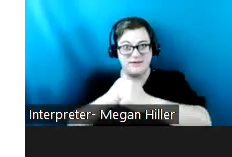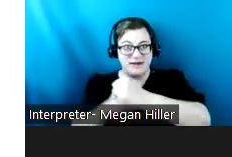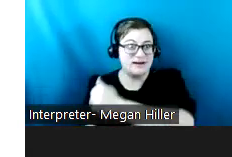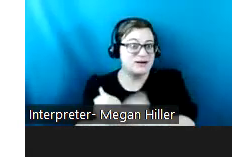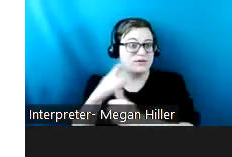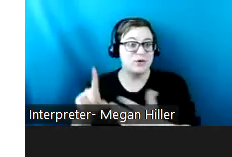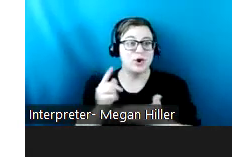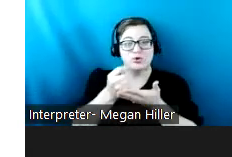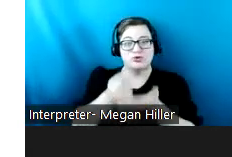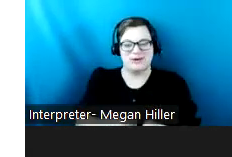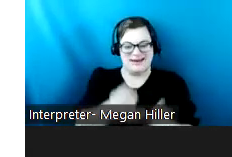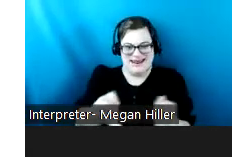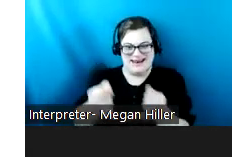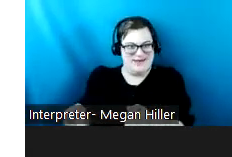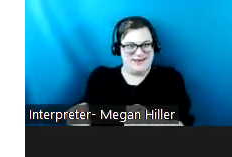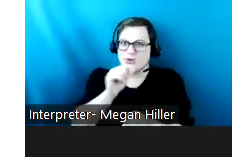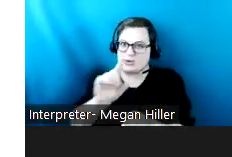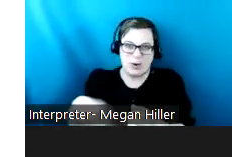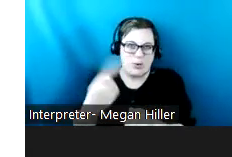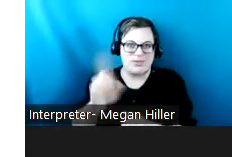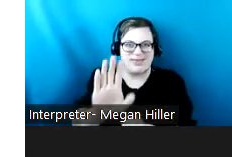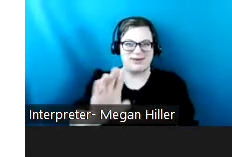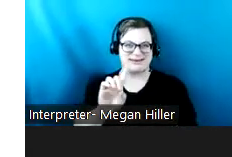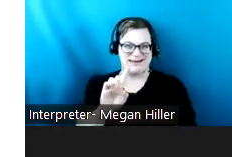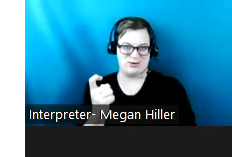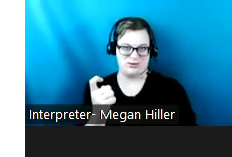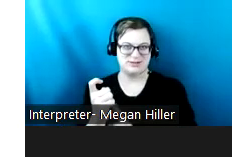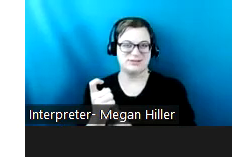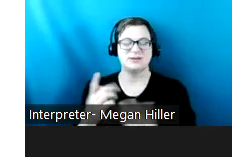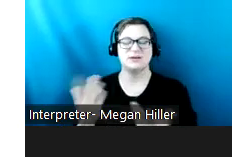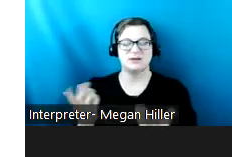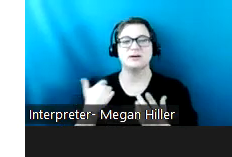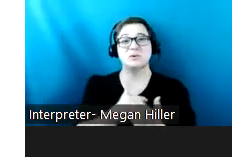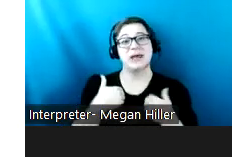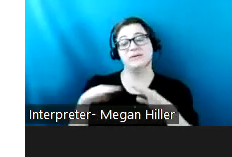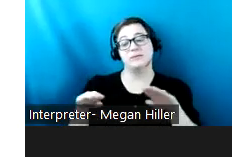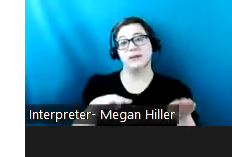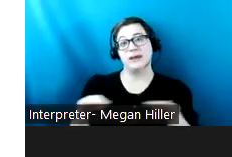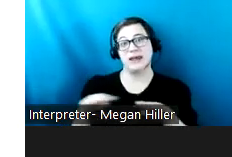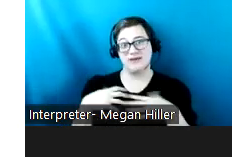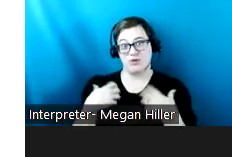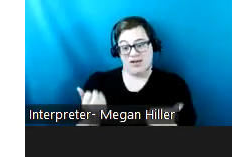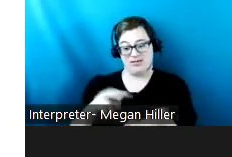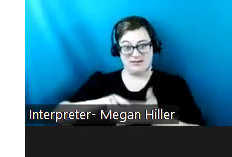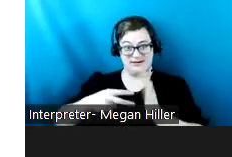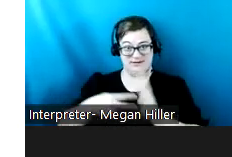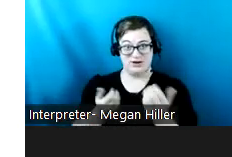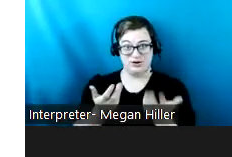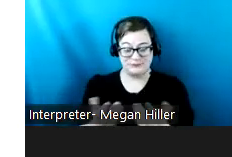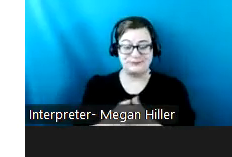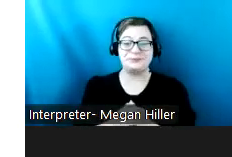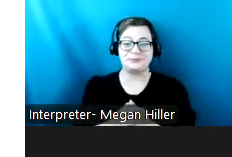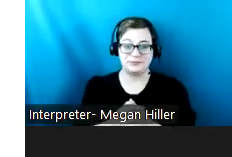of the individual and not just the diagnosis. We do have behavioral health defined in here